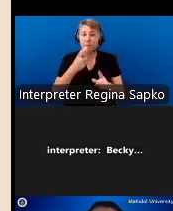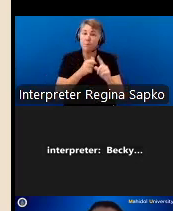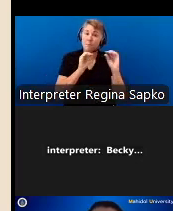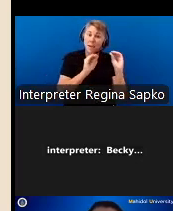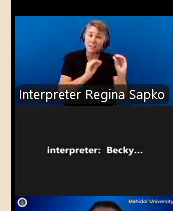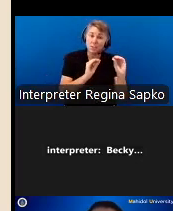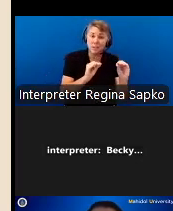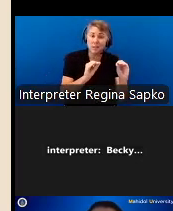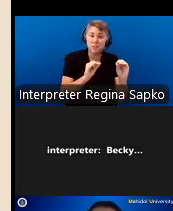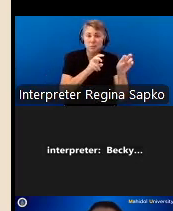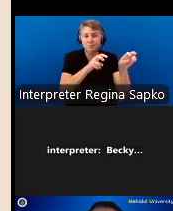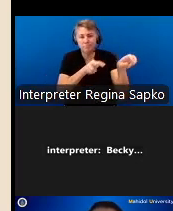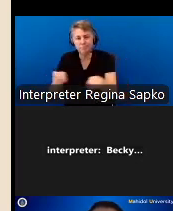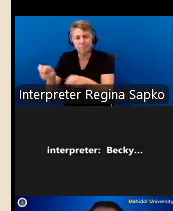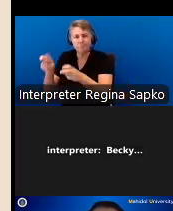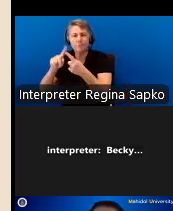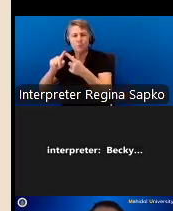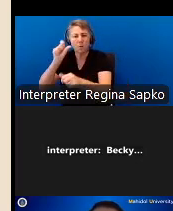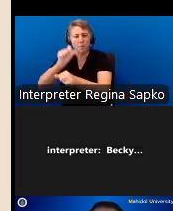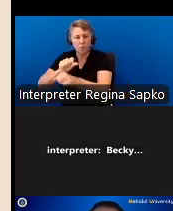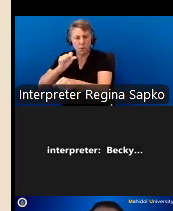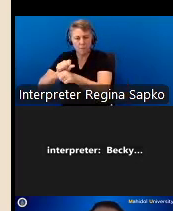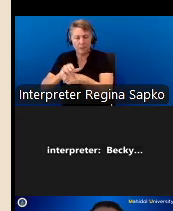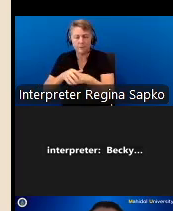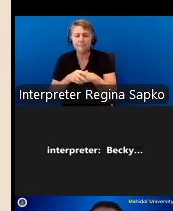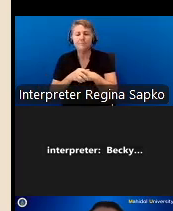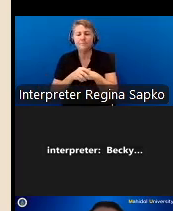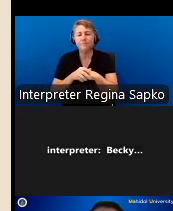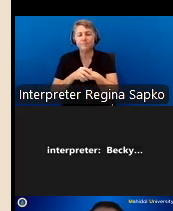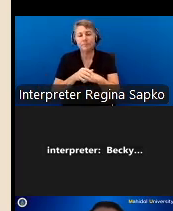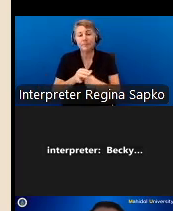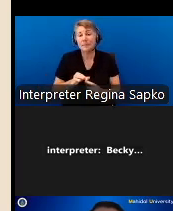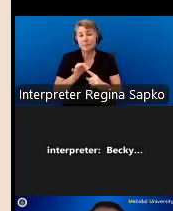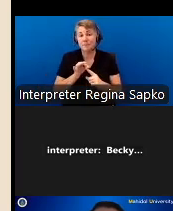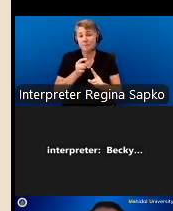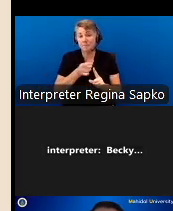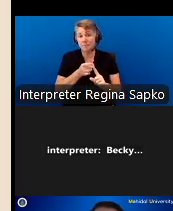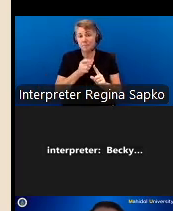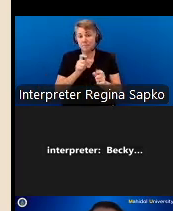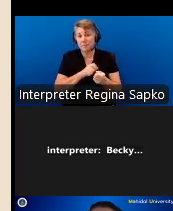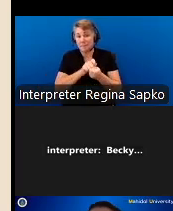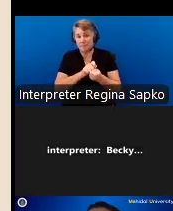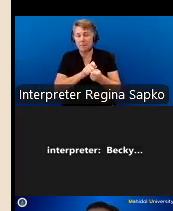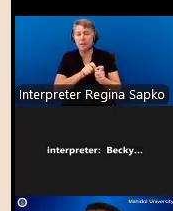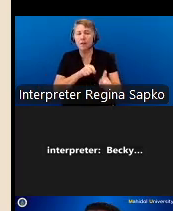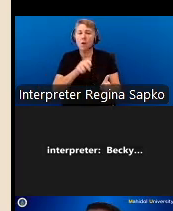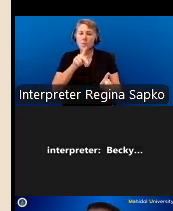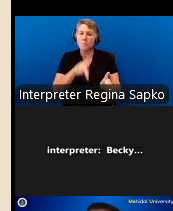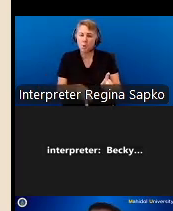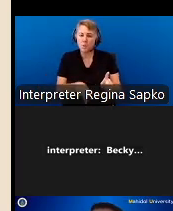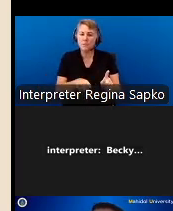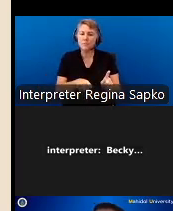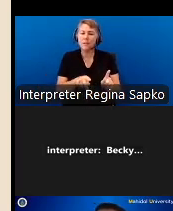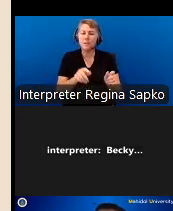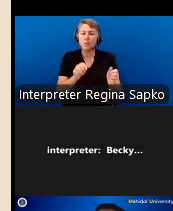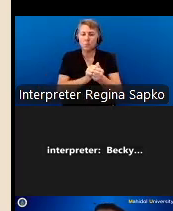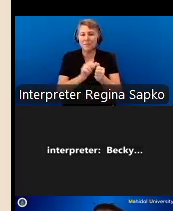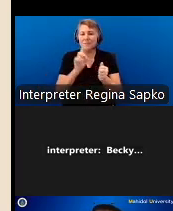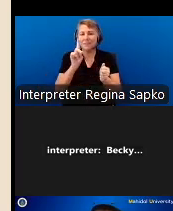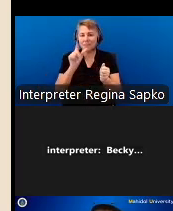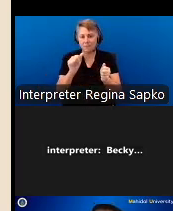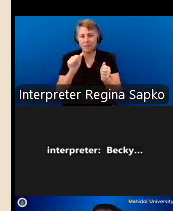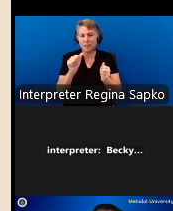person with disability. Especially we have like a person with disability Employment Act is like